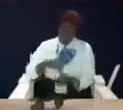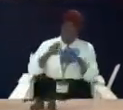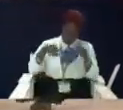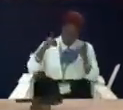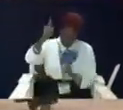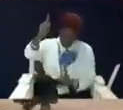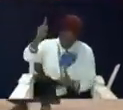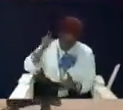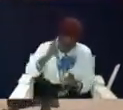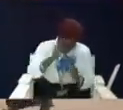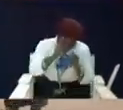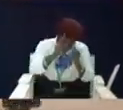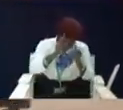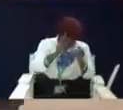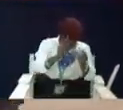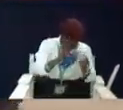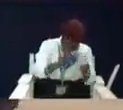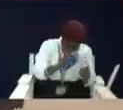We give you